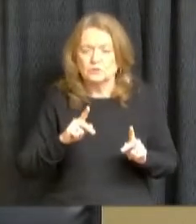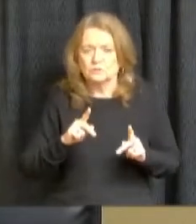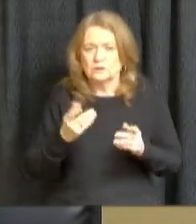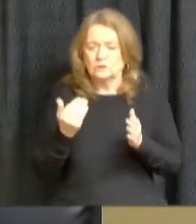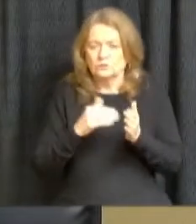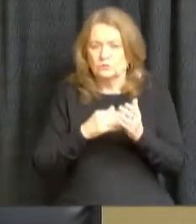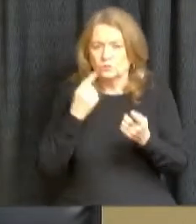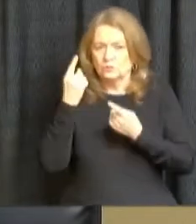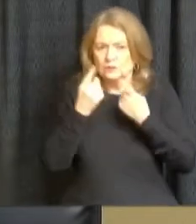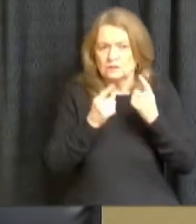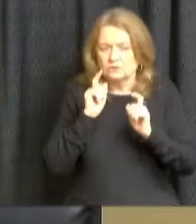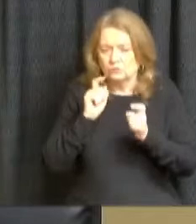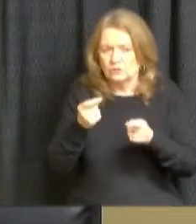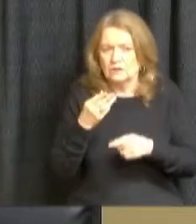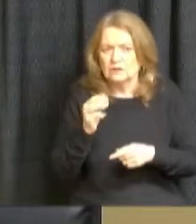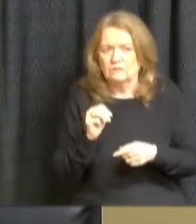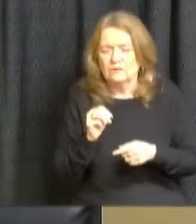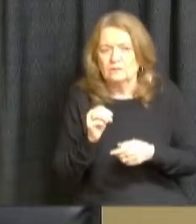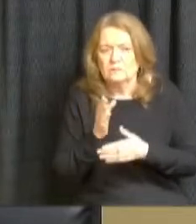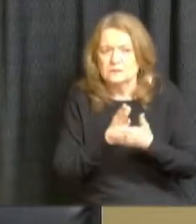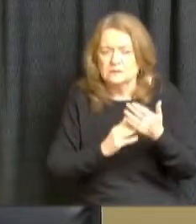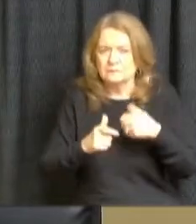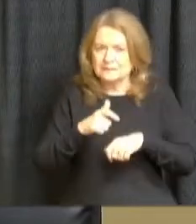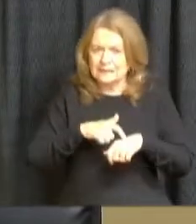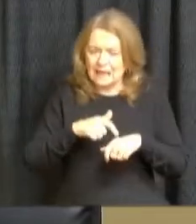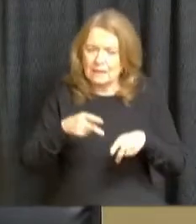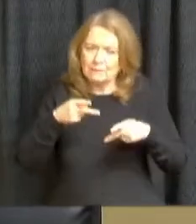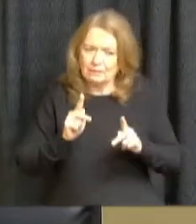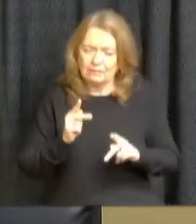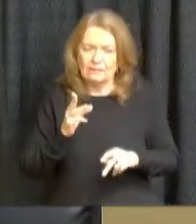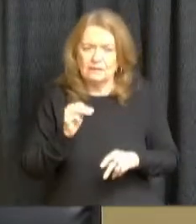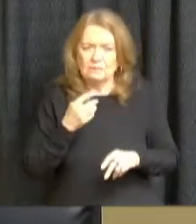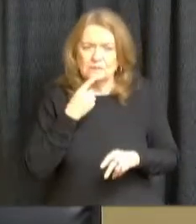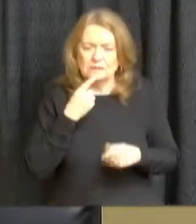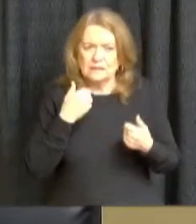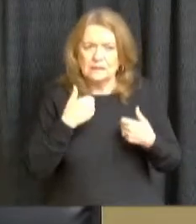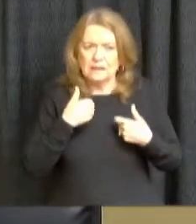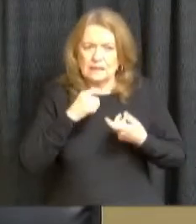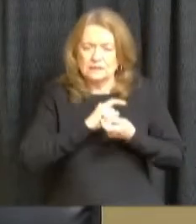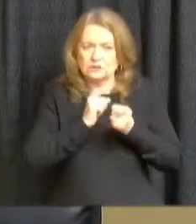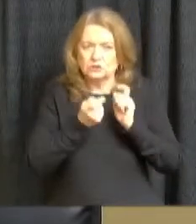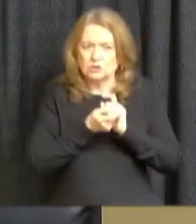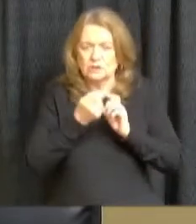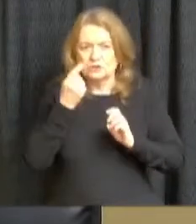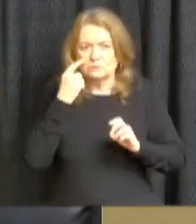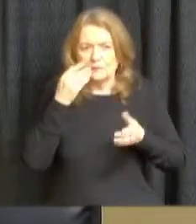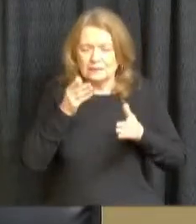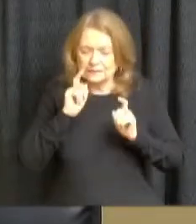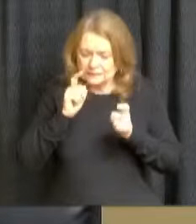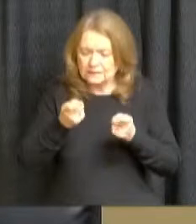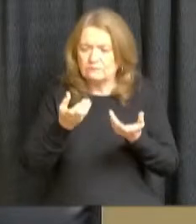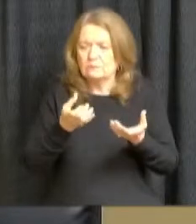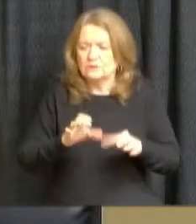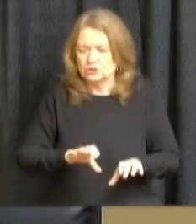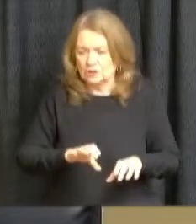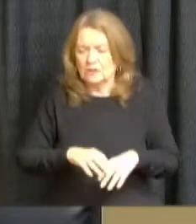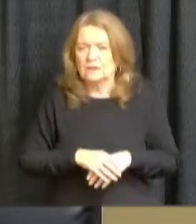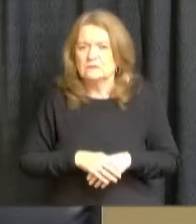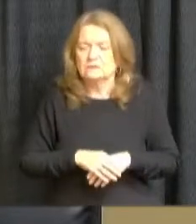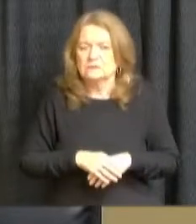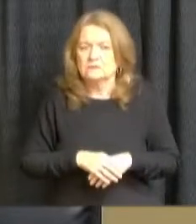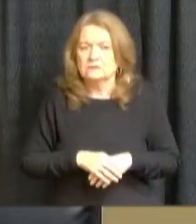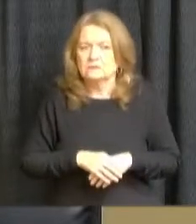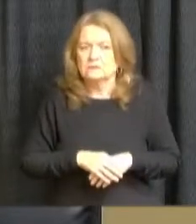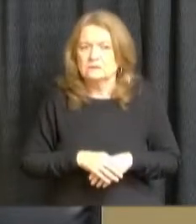reconsider, give him some time. He said he had a change in mind. Let's give him a chance.